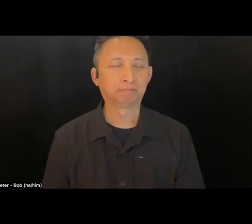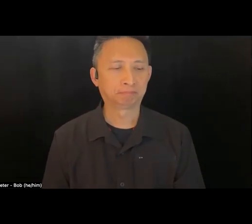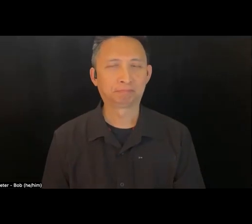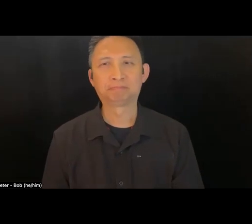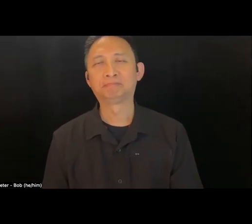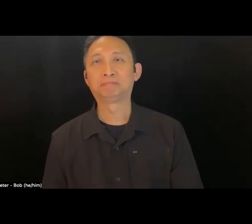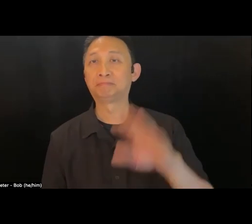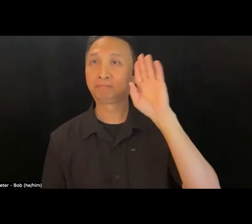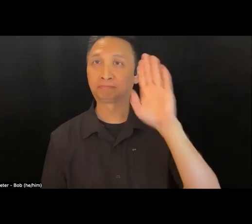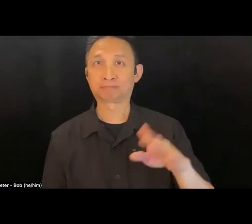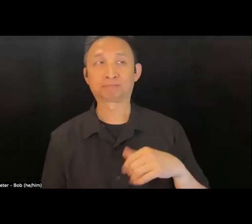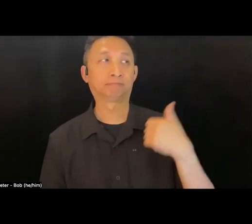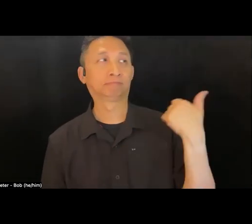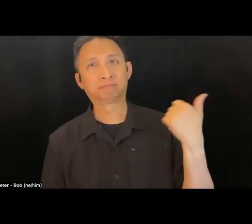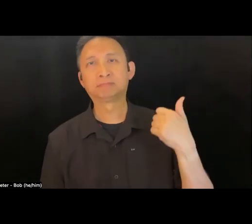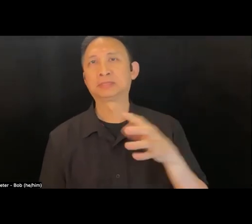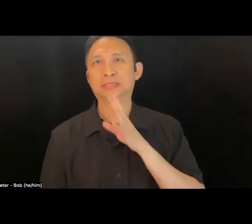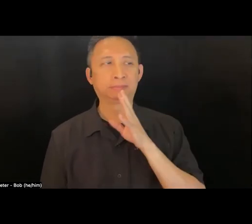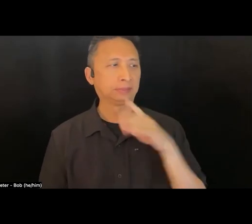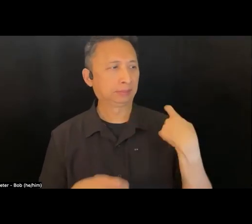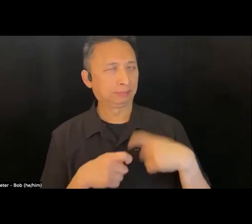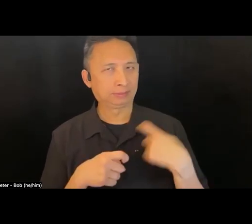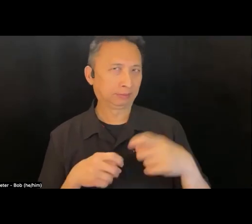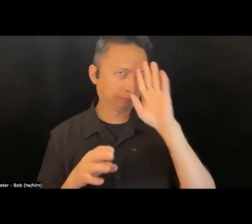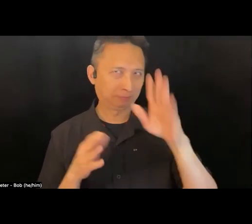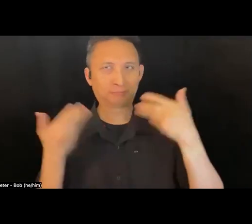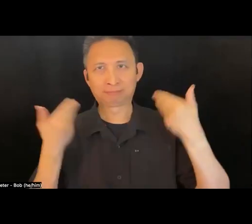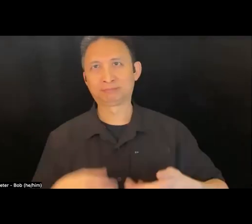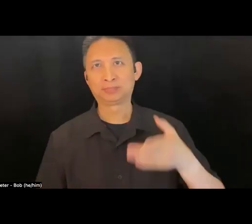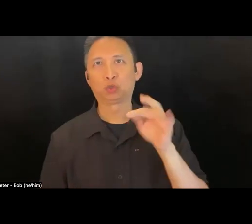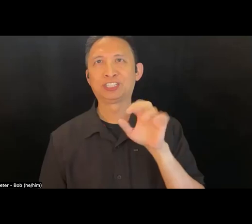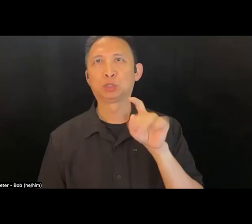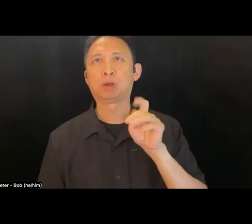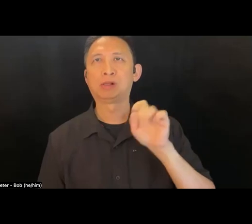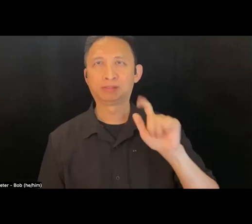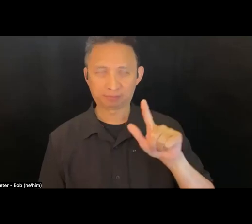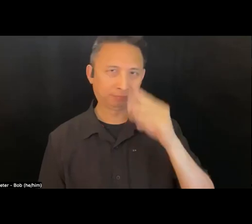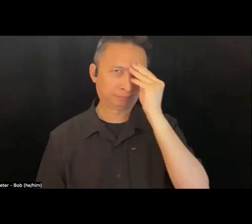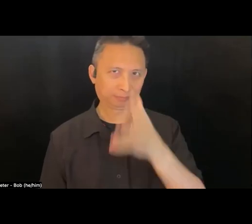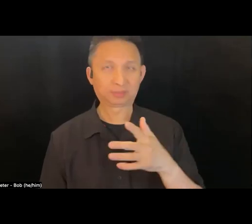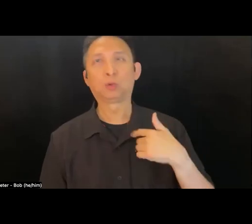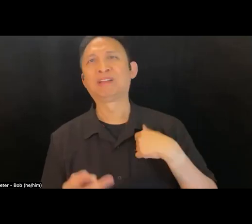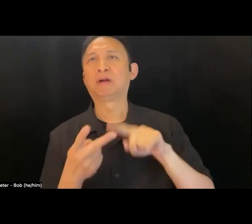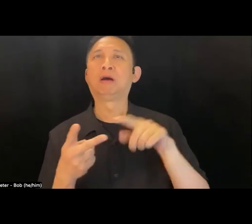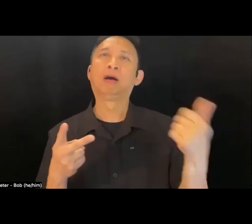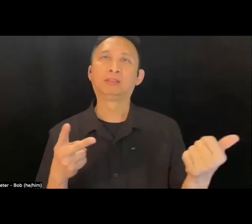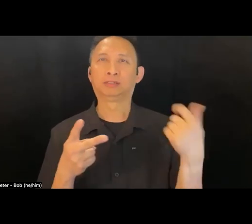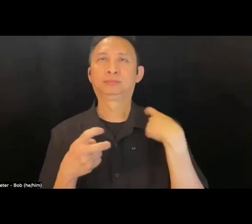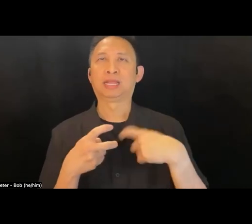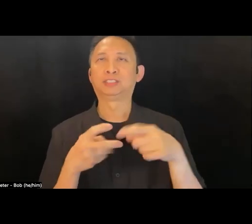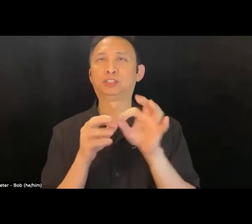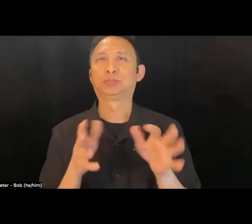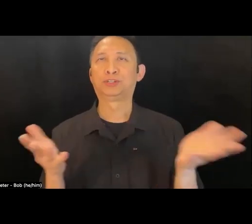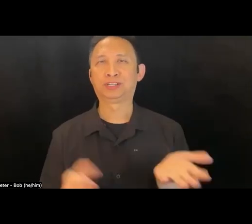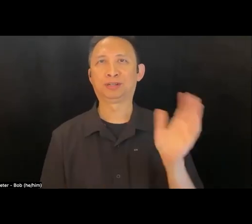Hi everyone, hola a todos, mi nombre es Cristóbal, estoy aquí con mi colega Pau, somos parte del colectivo Babilla y